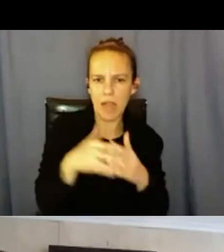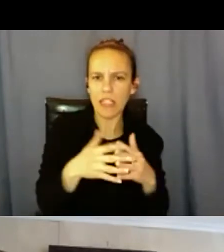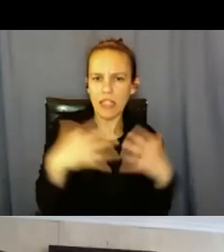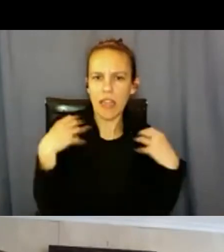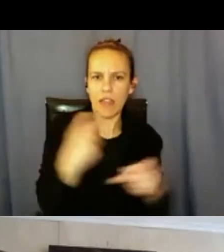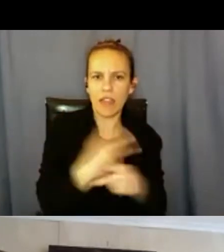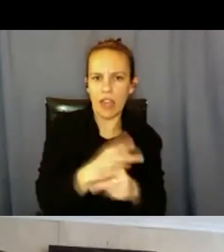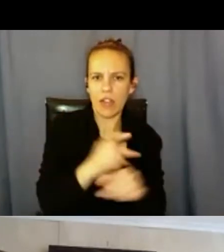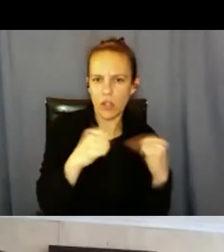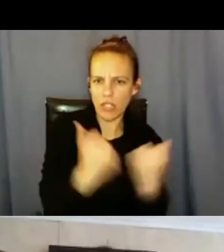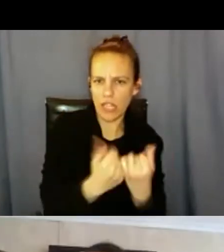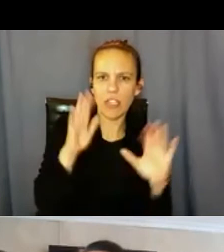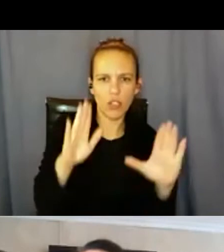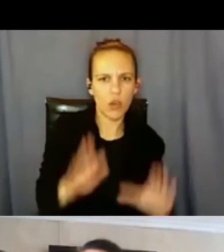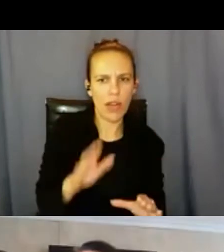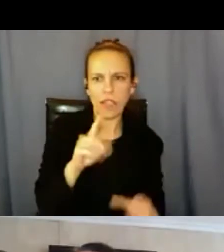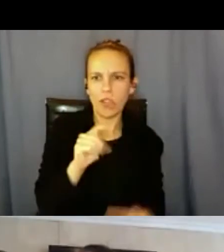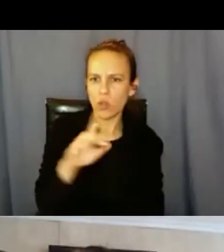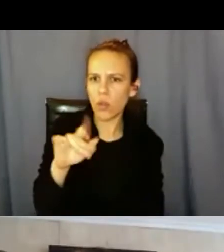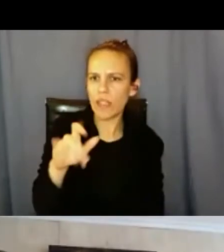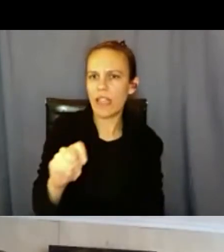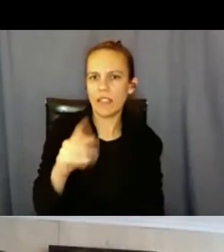that's really helpful. Next slide, please.